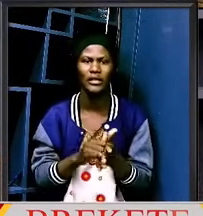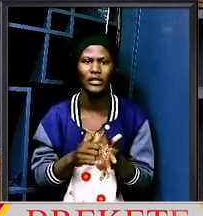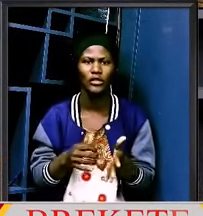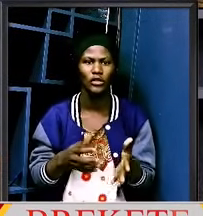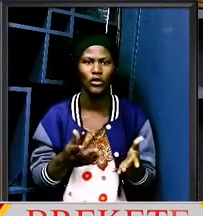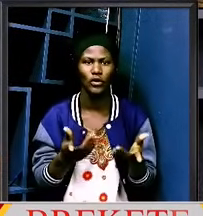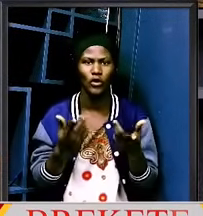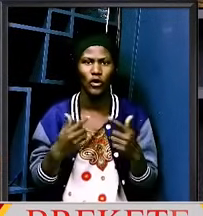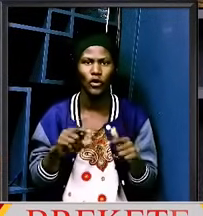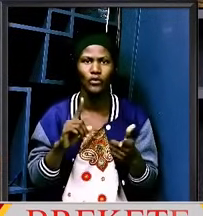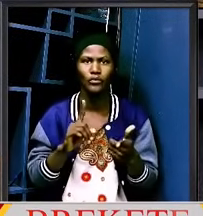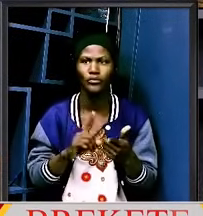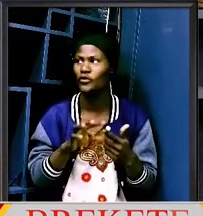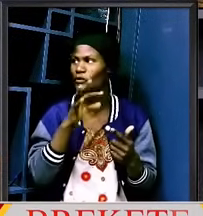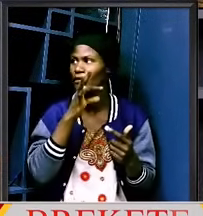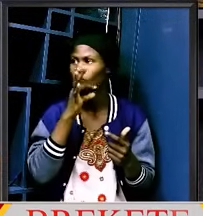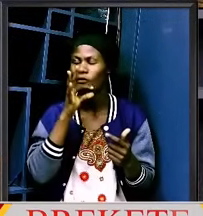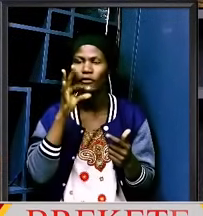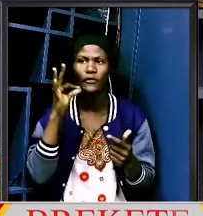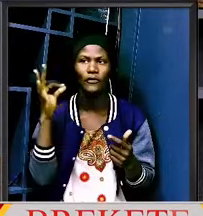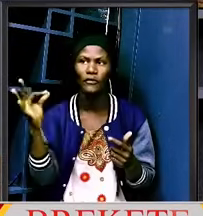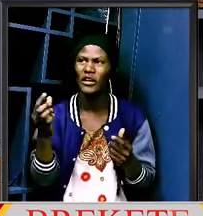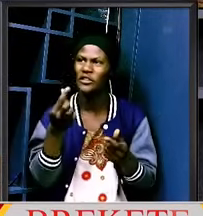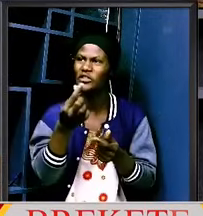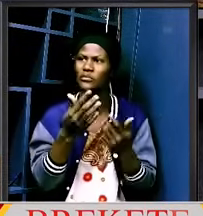I want to tell you more.